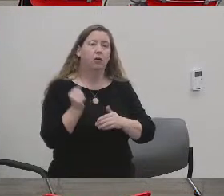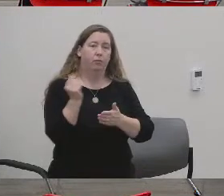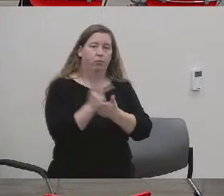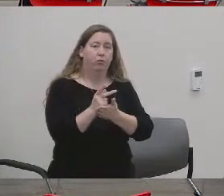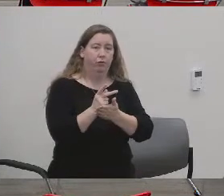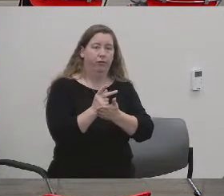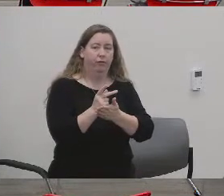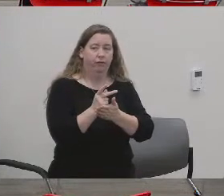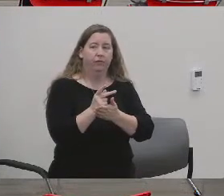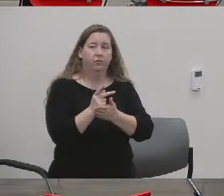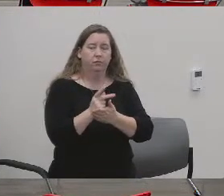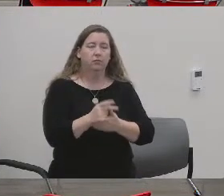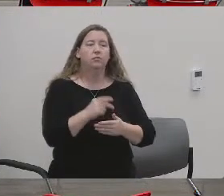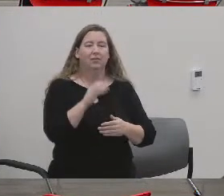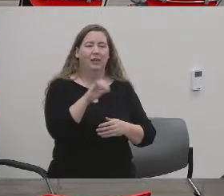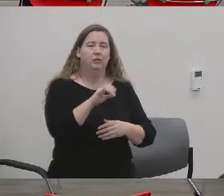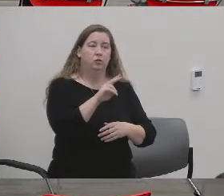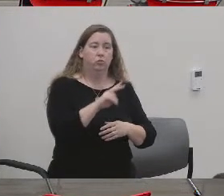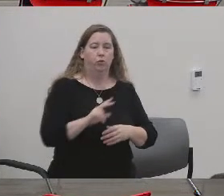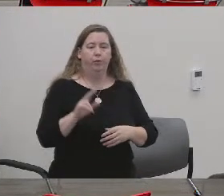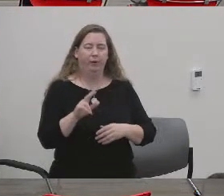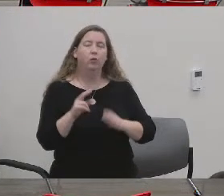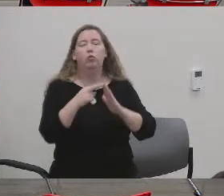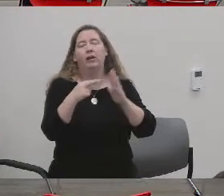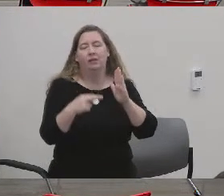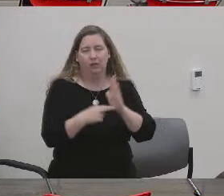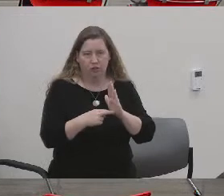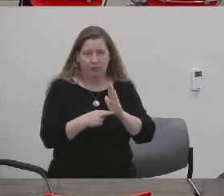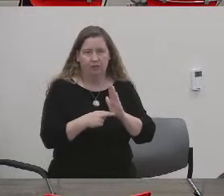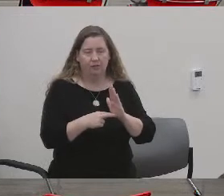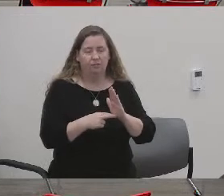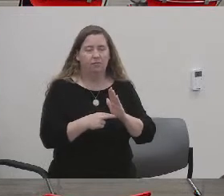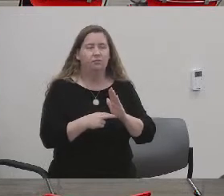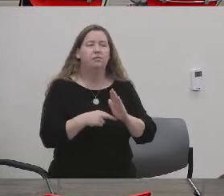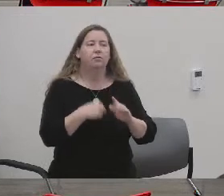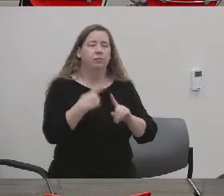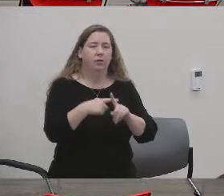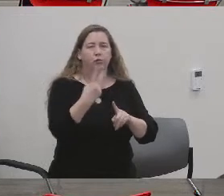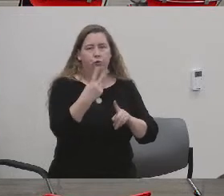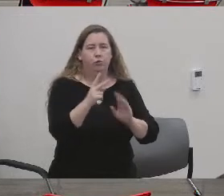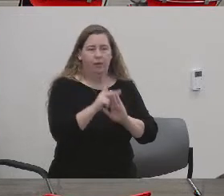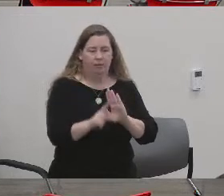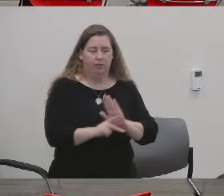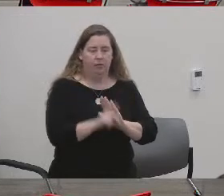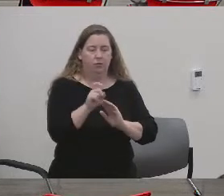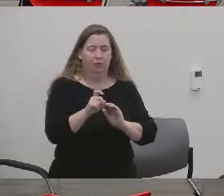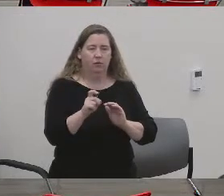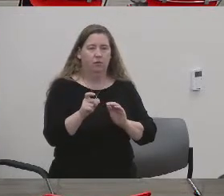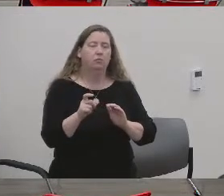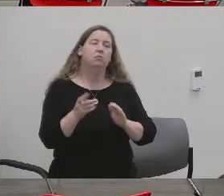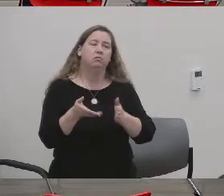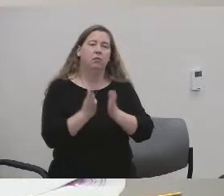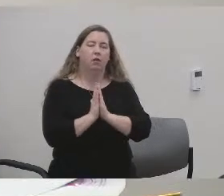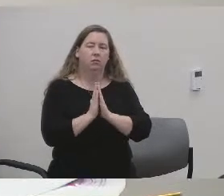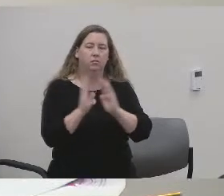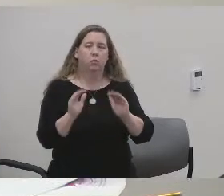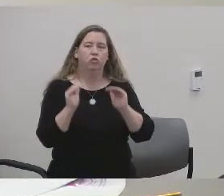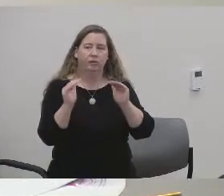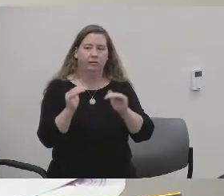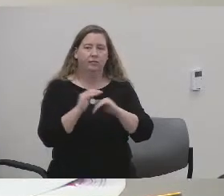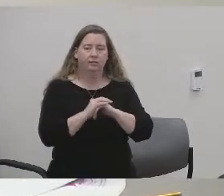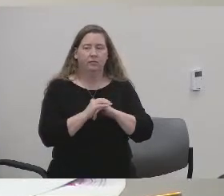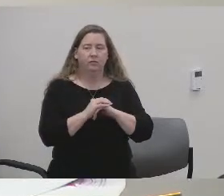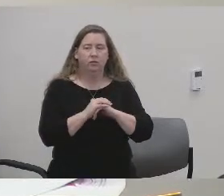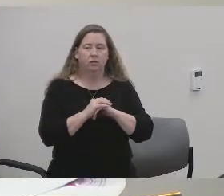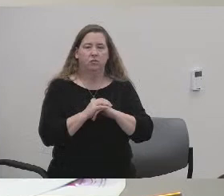evening. Excuse me, those are regulations, 2 policies. We'll need a motion for Superintendent Report Items